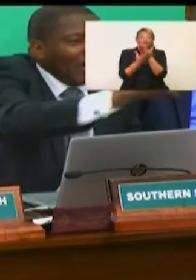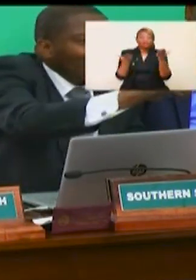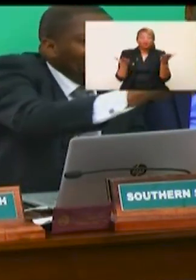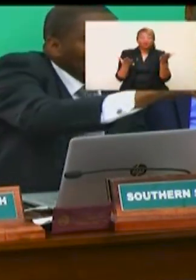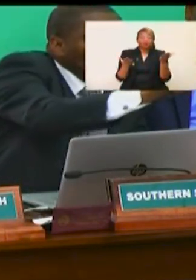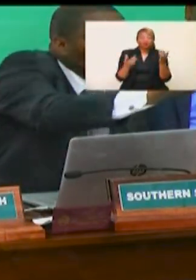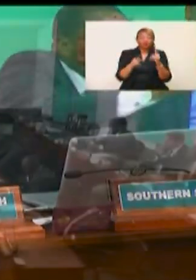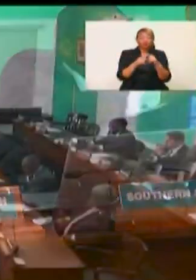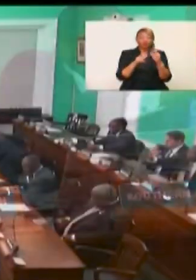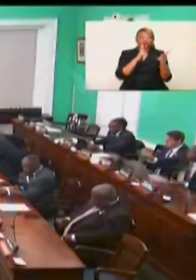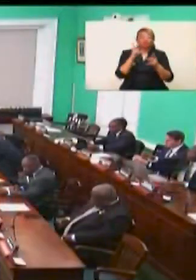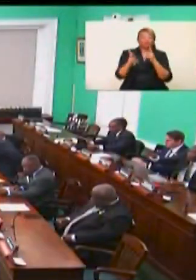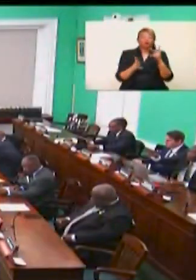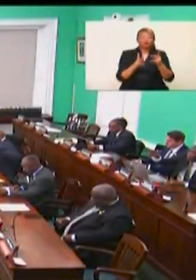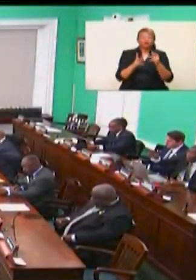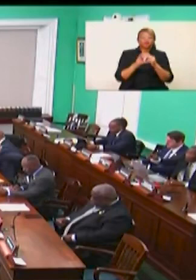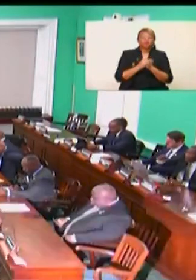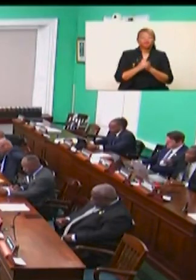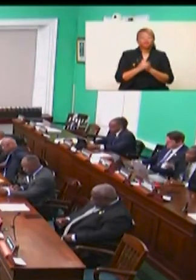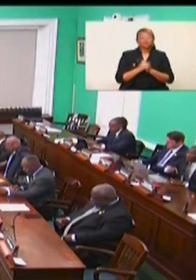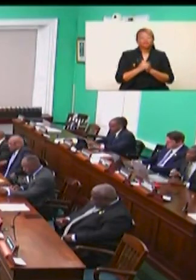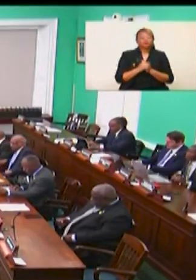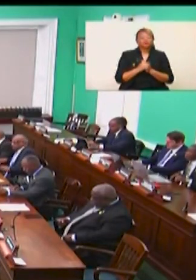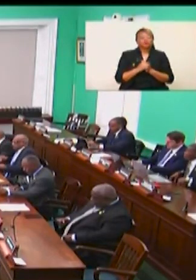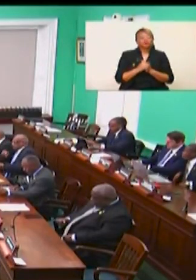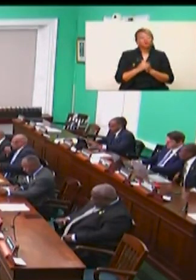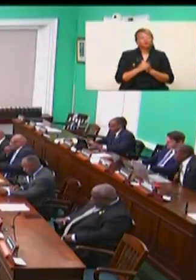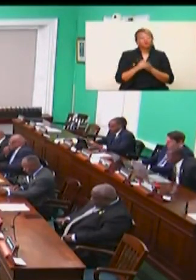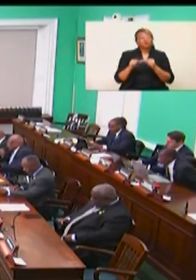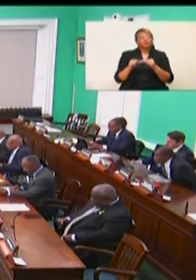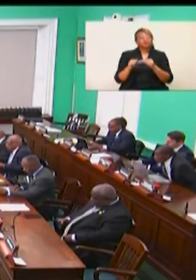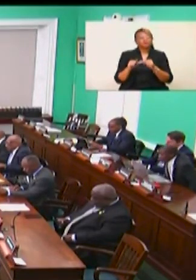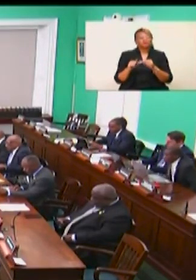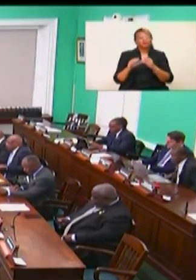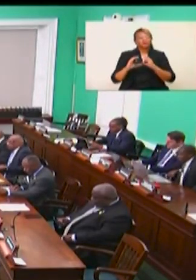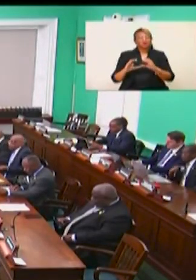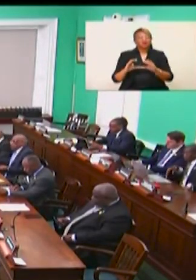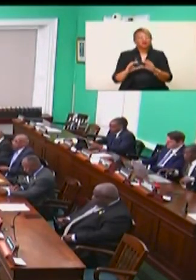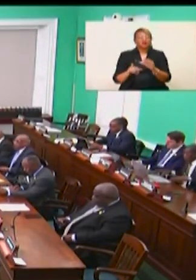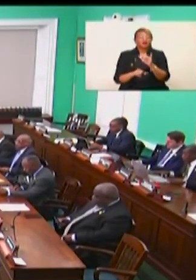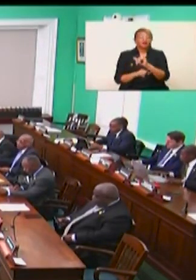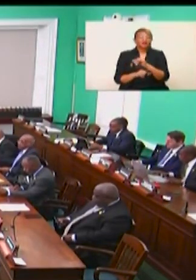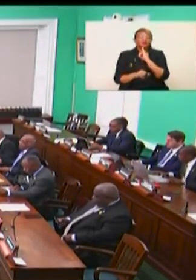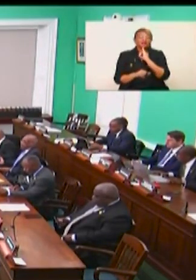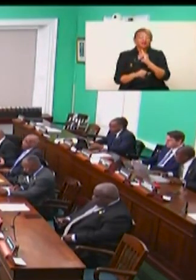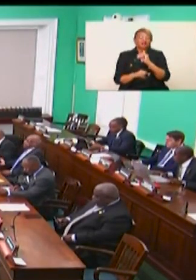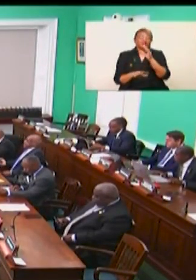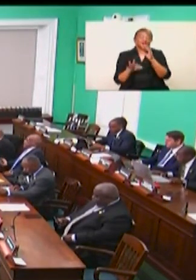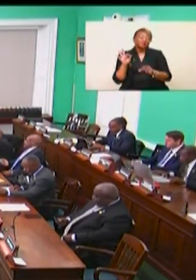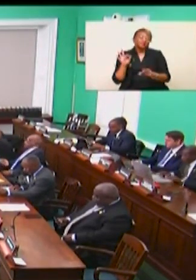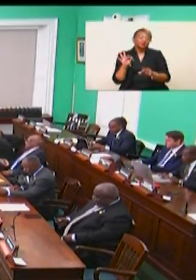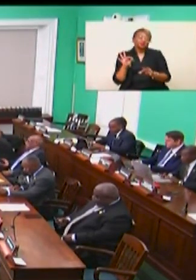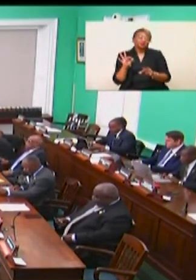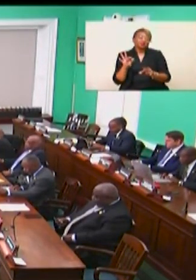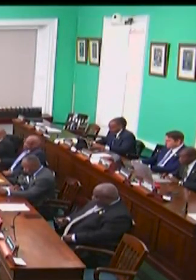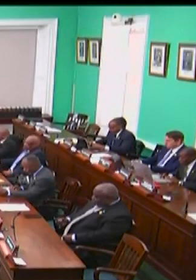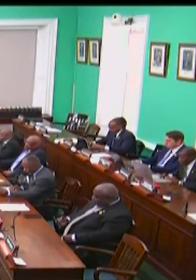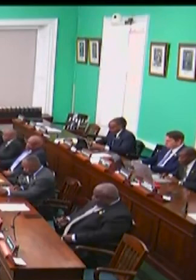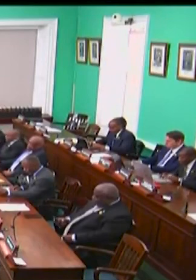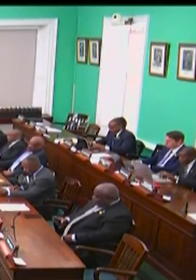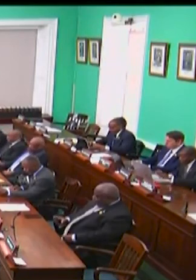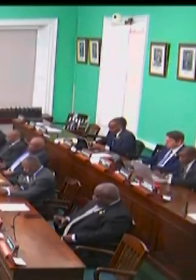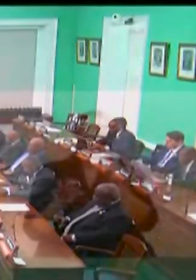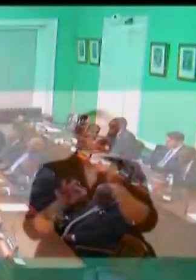populace. Continue, Carmichael. Madam Speaker, this, Madam Speaker, is simply